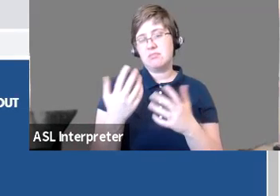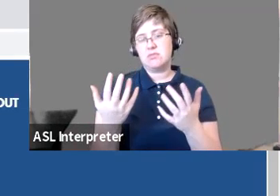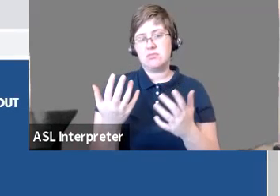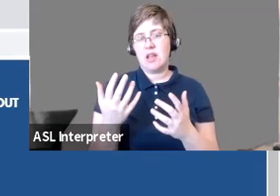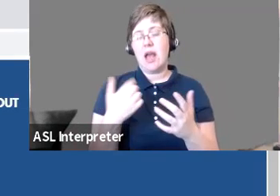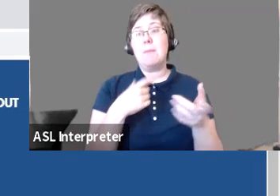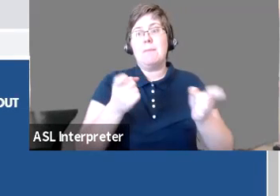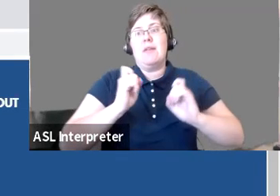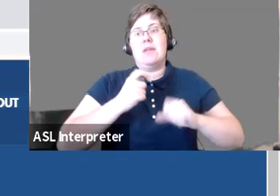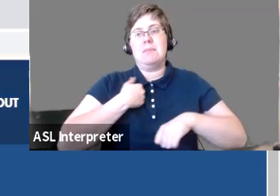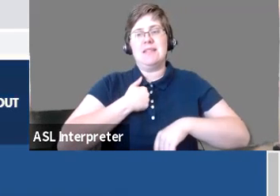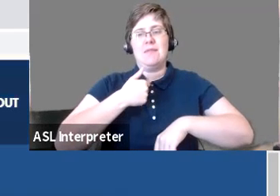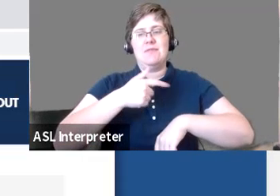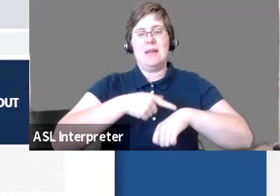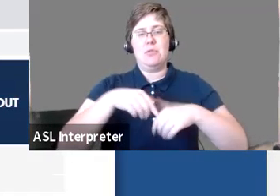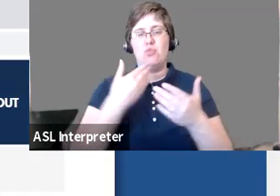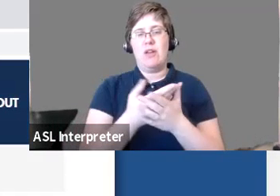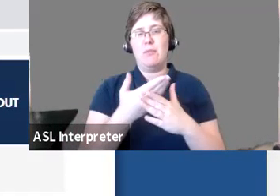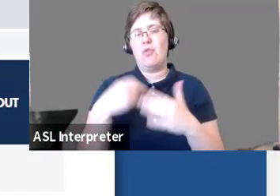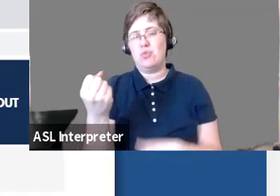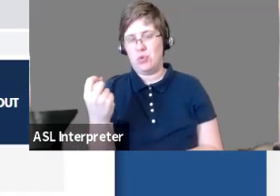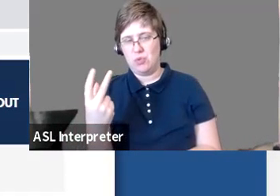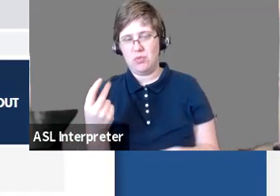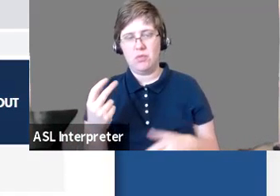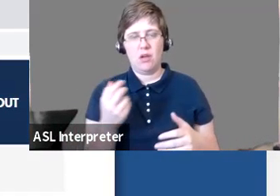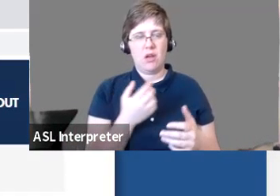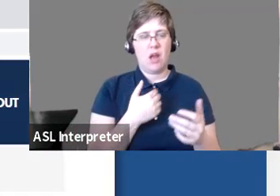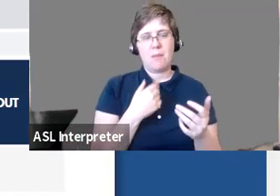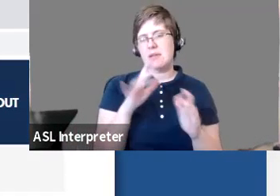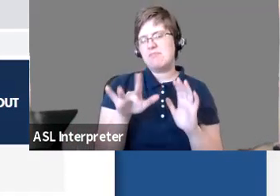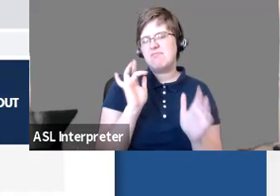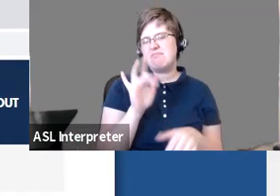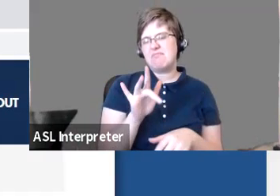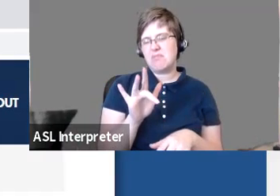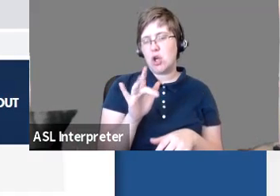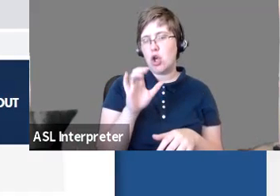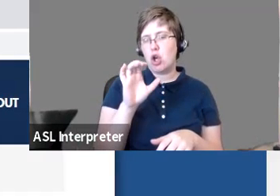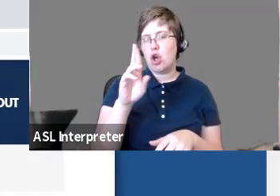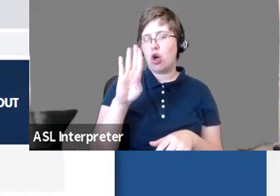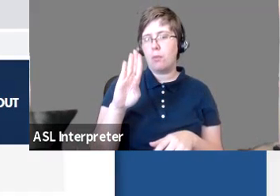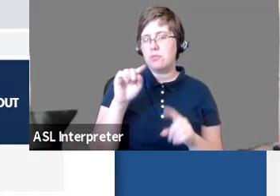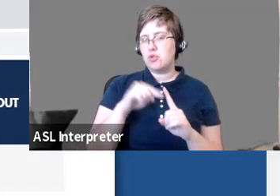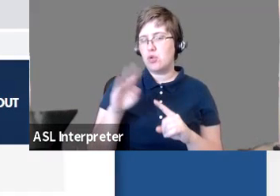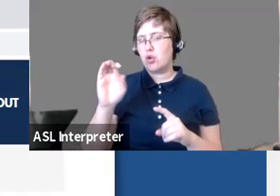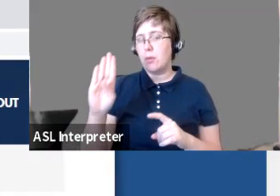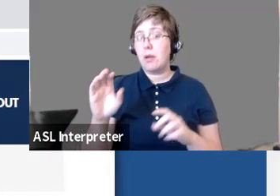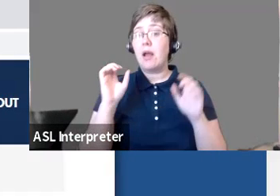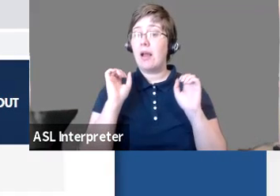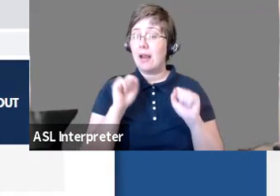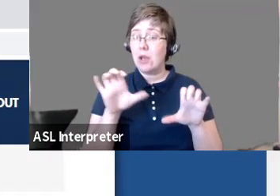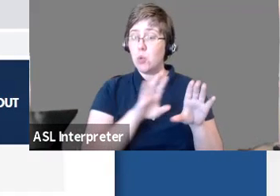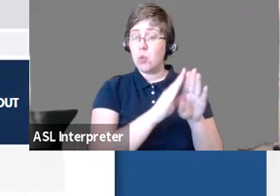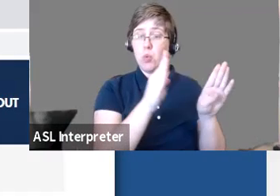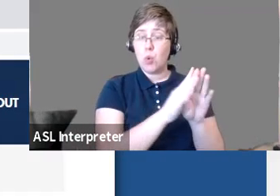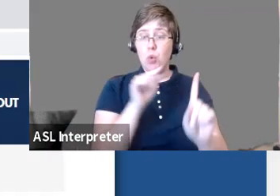I'm giving myself time to get there by noon. I'm going to go ahead and select also curb to curb. We do have the option to go door to